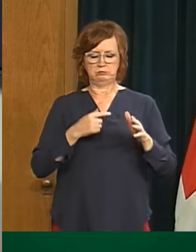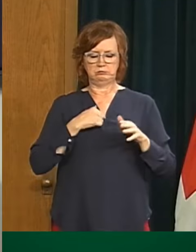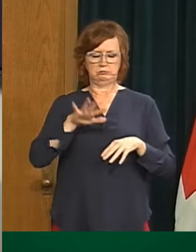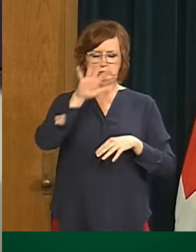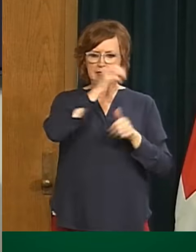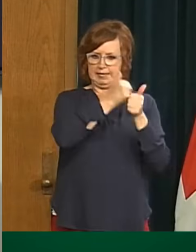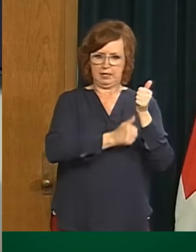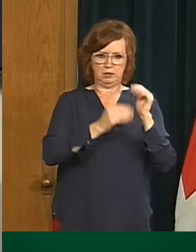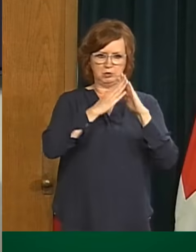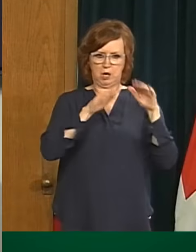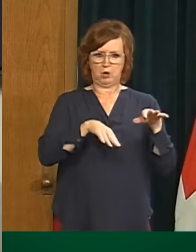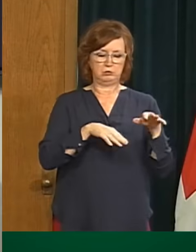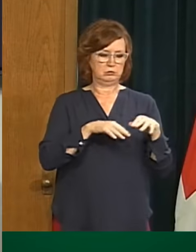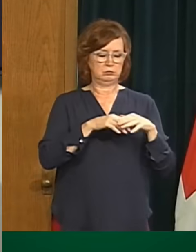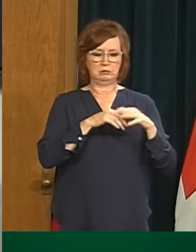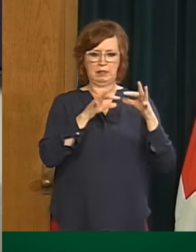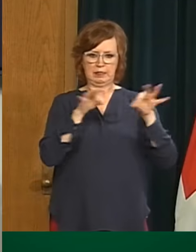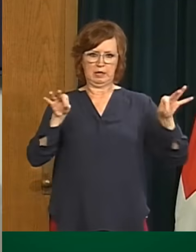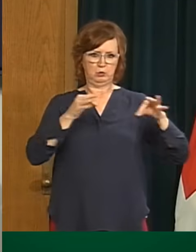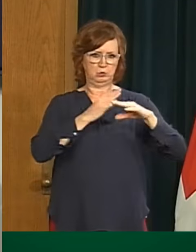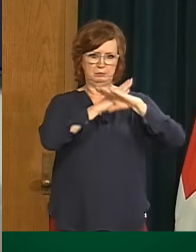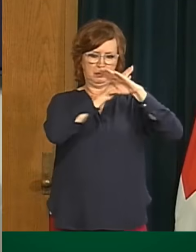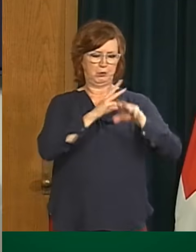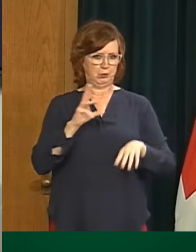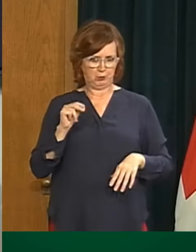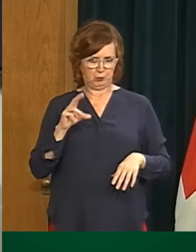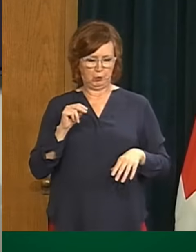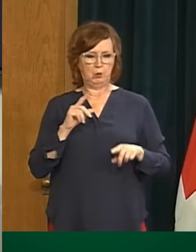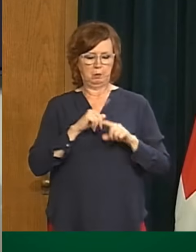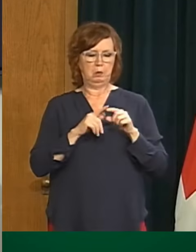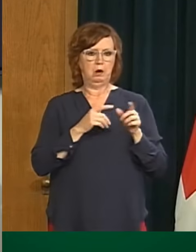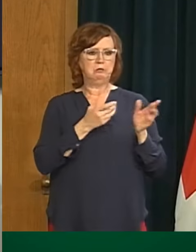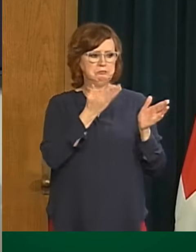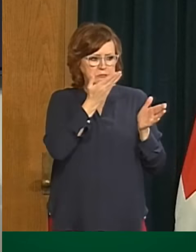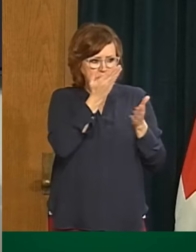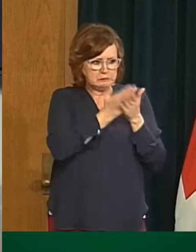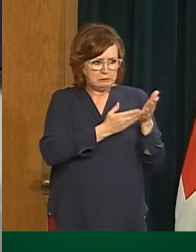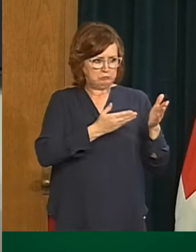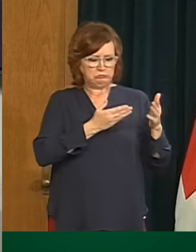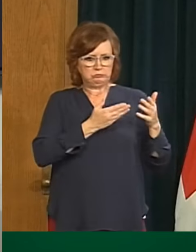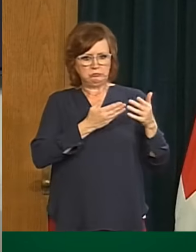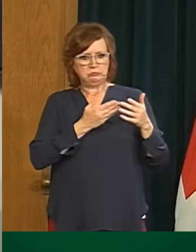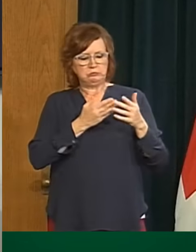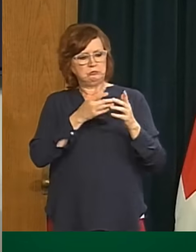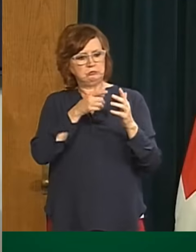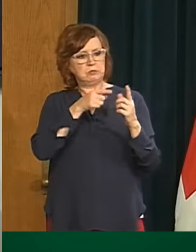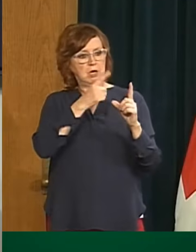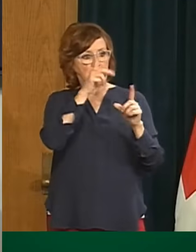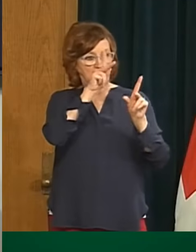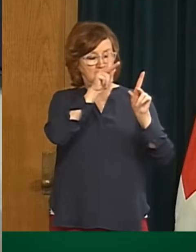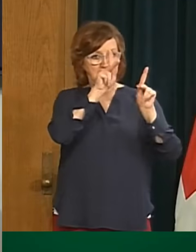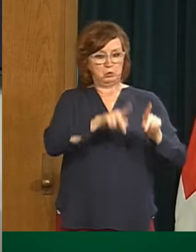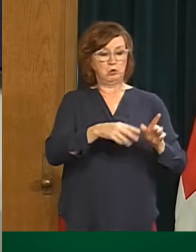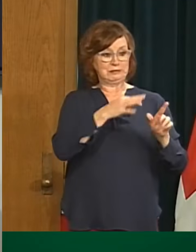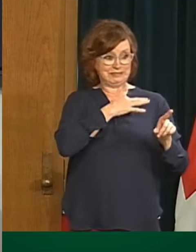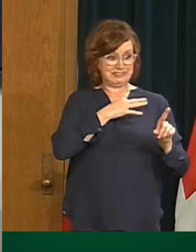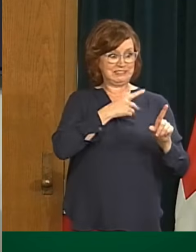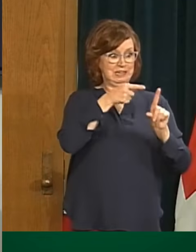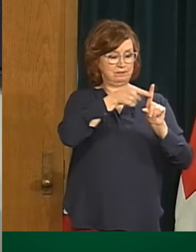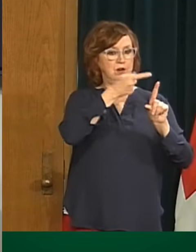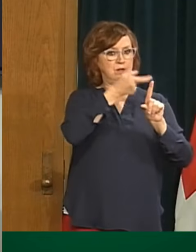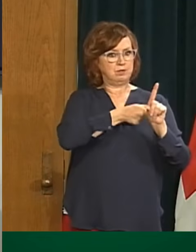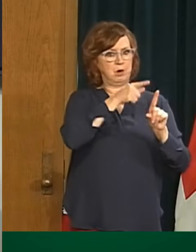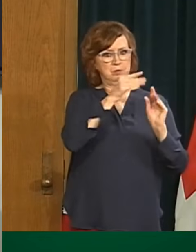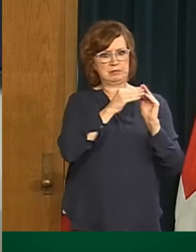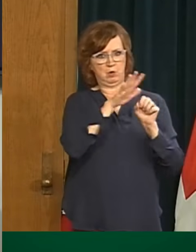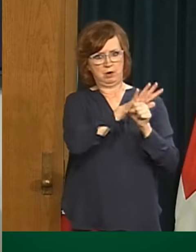across all households, but that is one of the reasons why we're partnering one of the local folks with our clinical staff to go door to door, so